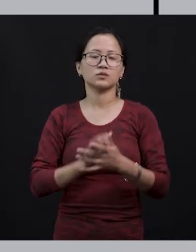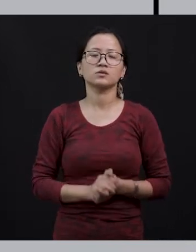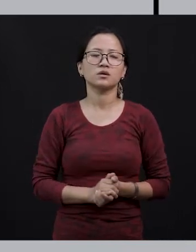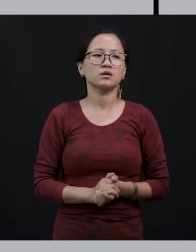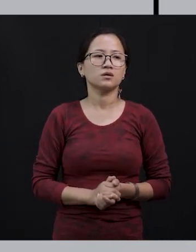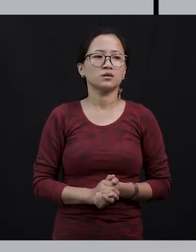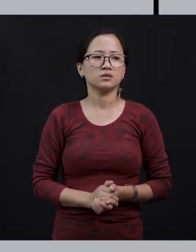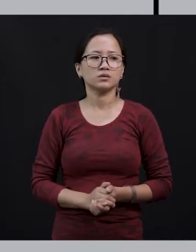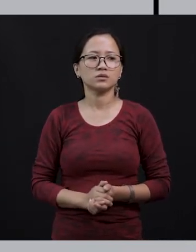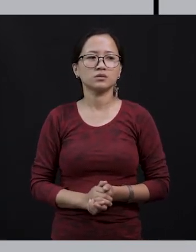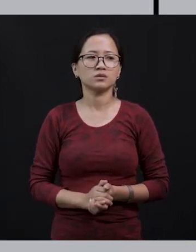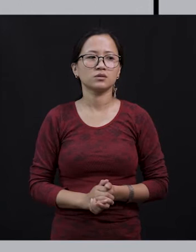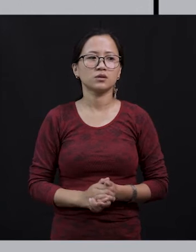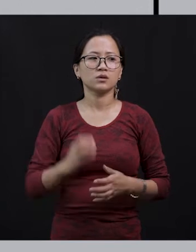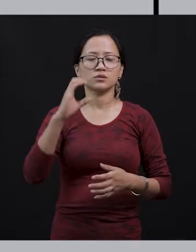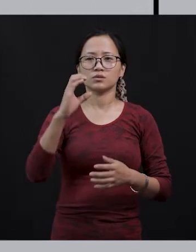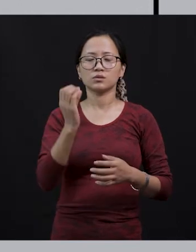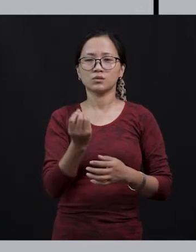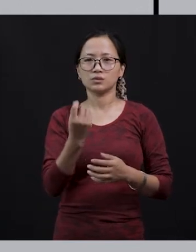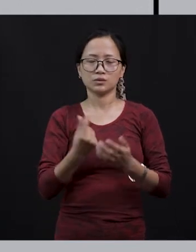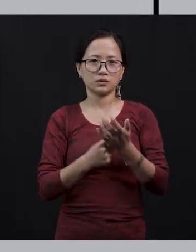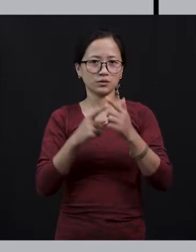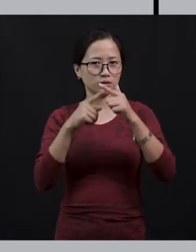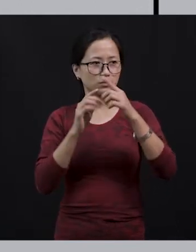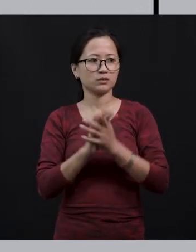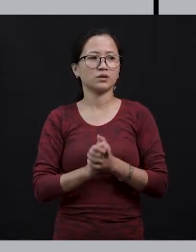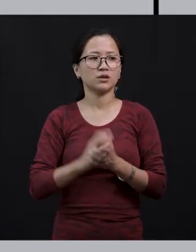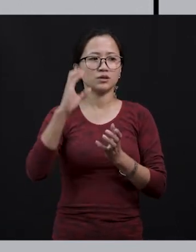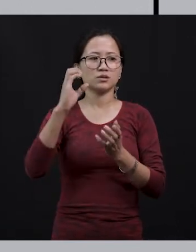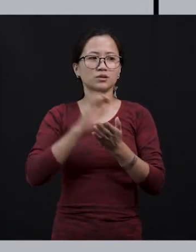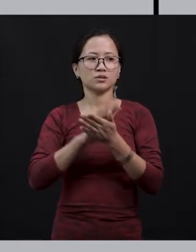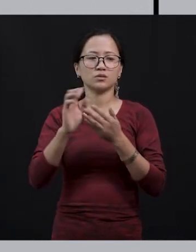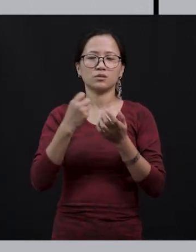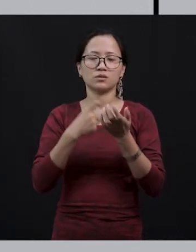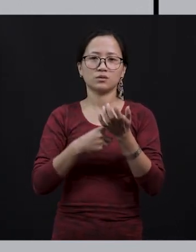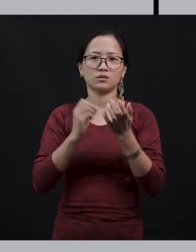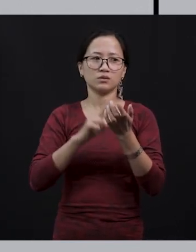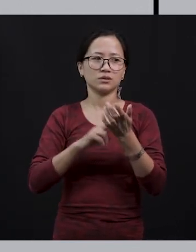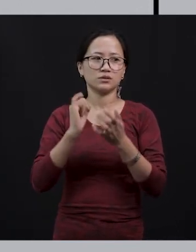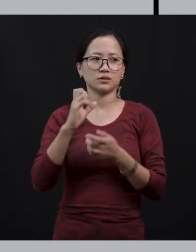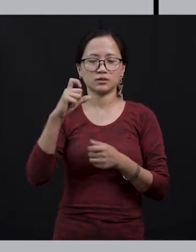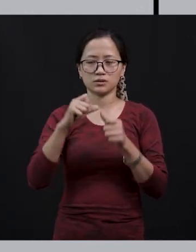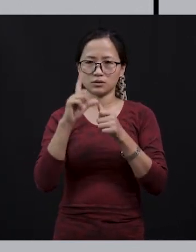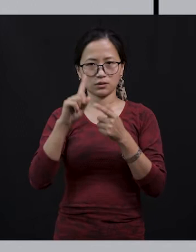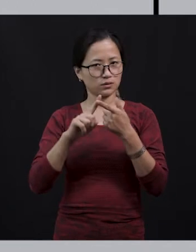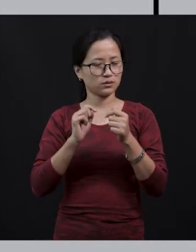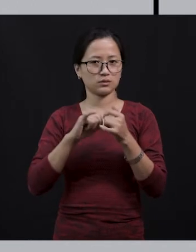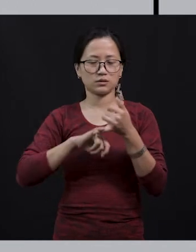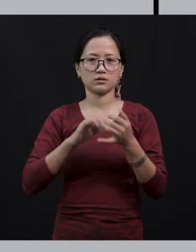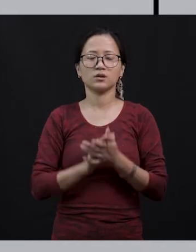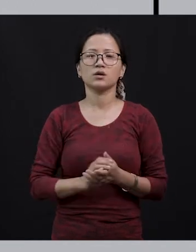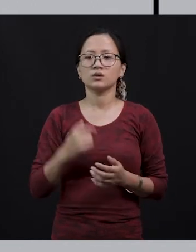Sultanate period was the court chronicles. Now court chronicles means that there comes a person who is a